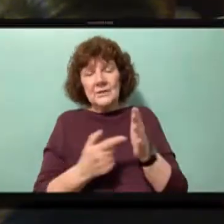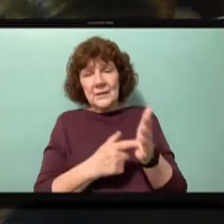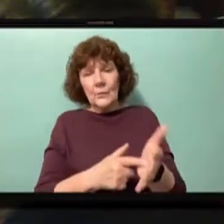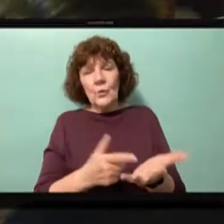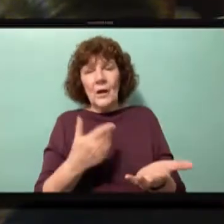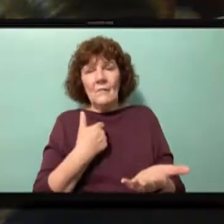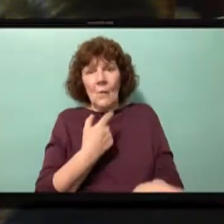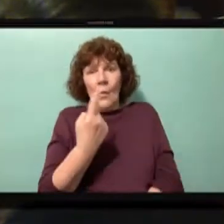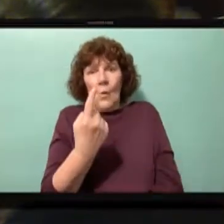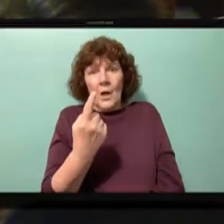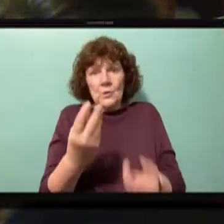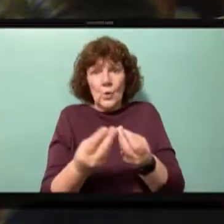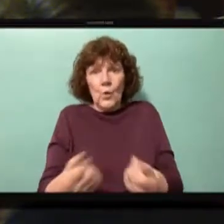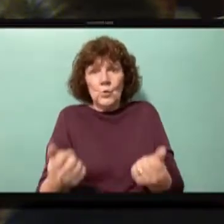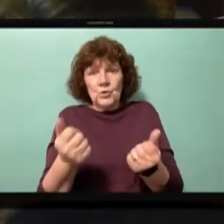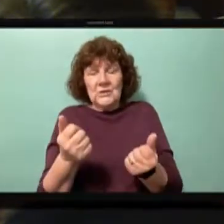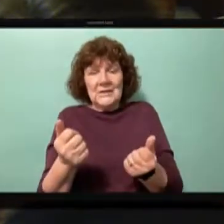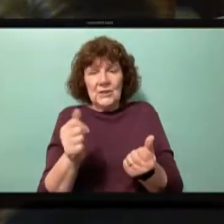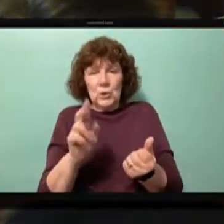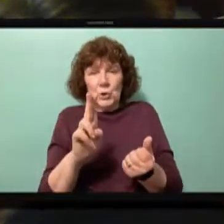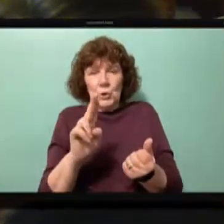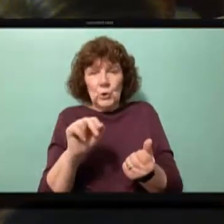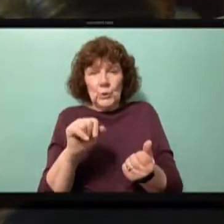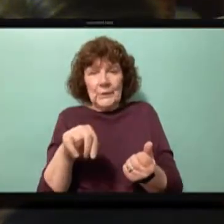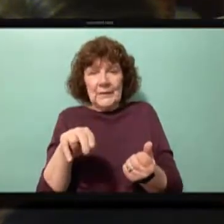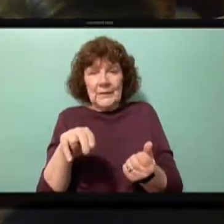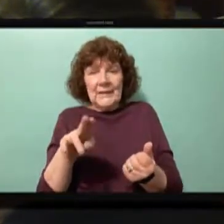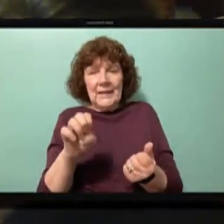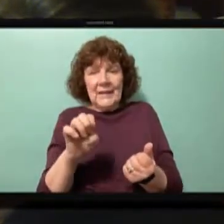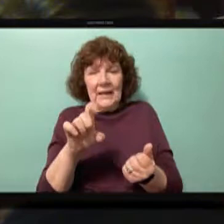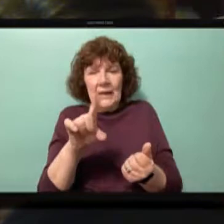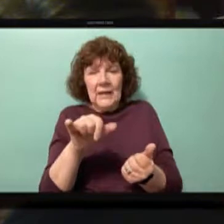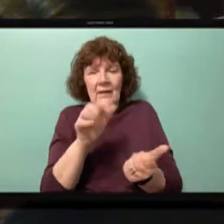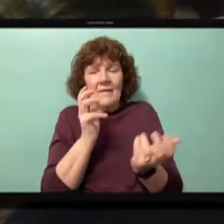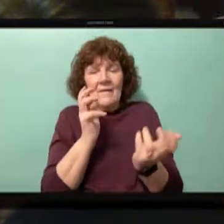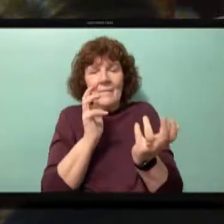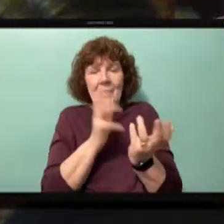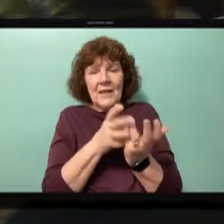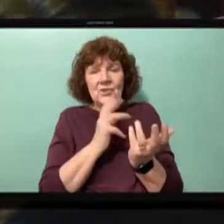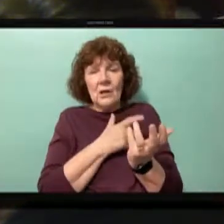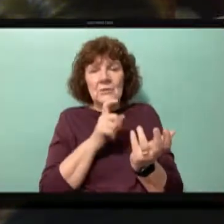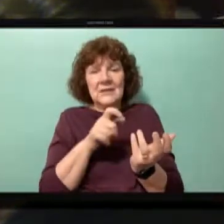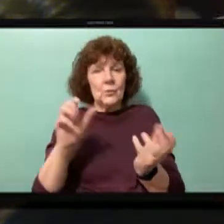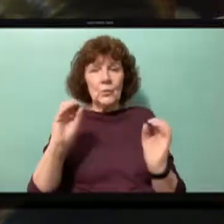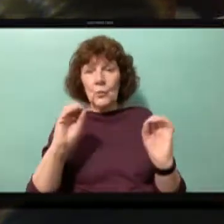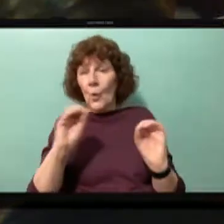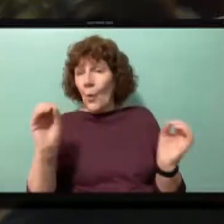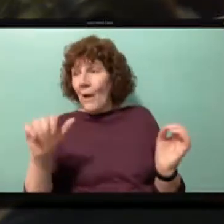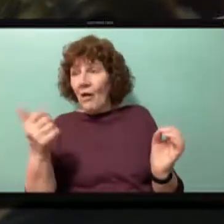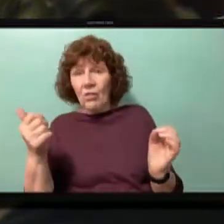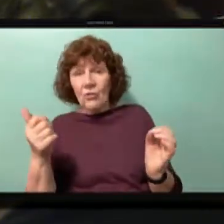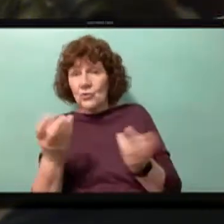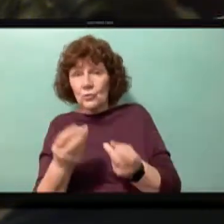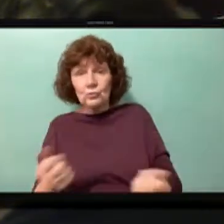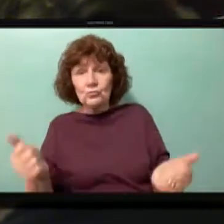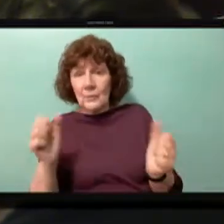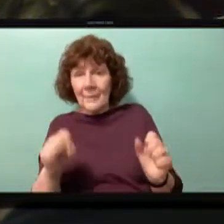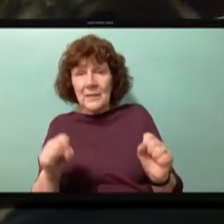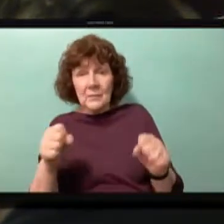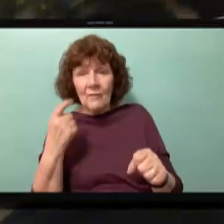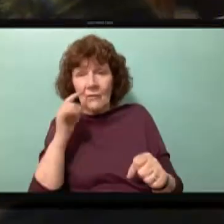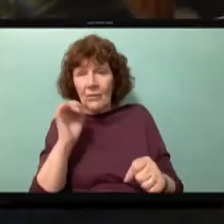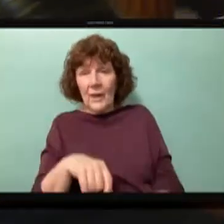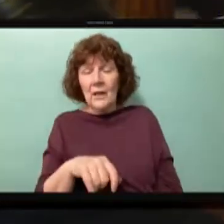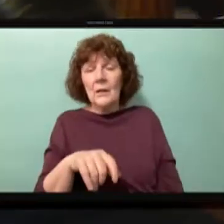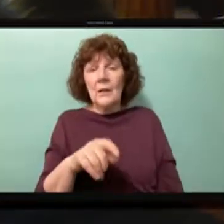one solution that uniquely fits the city's needs that no other solution can provide. There's an example